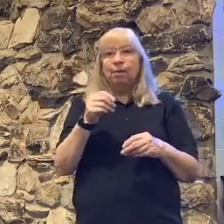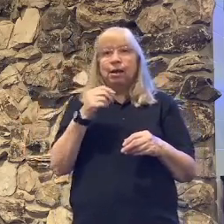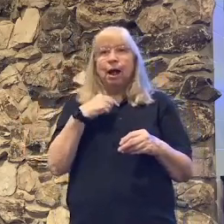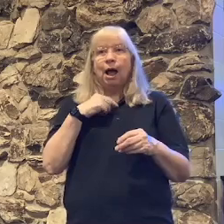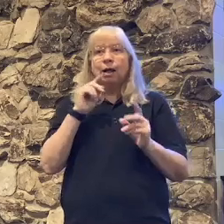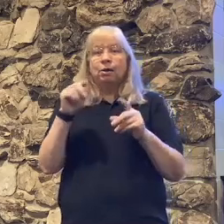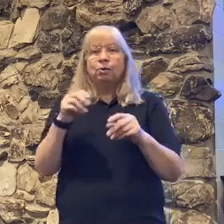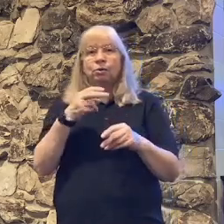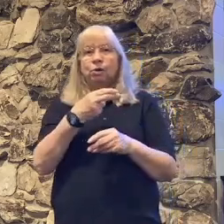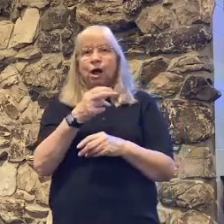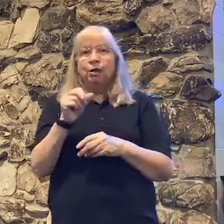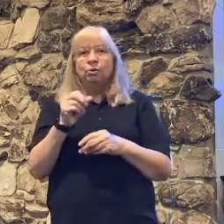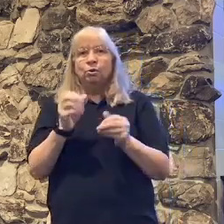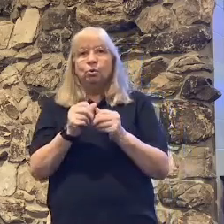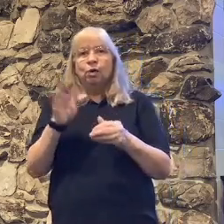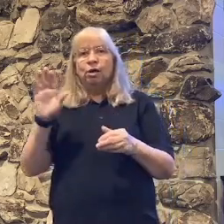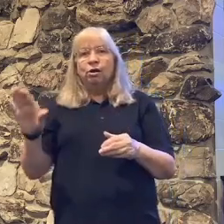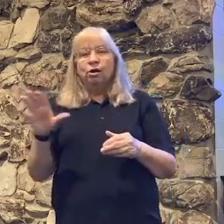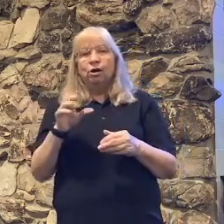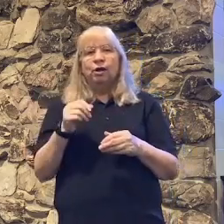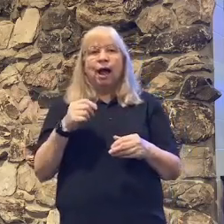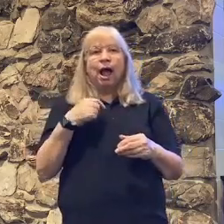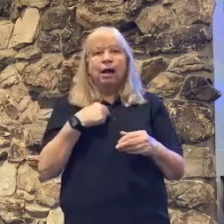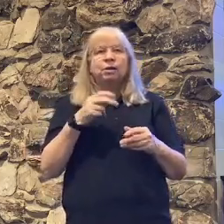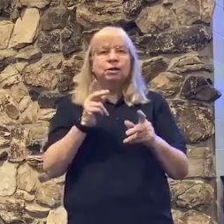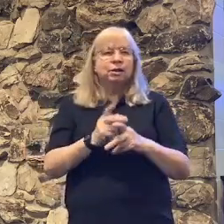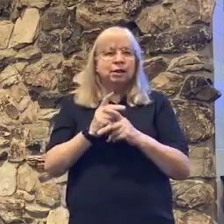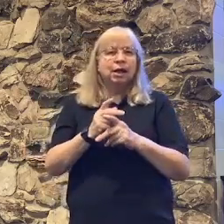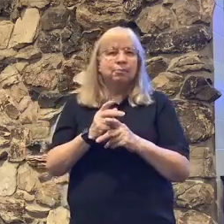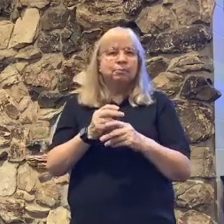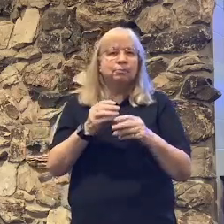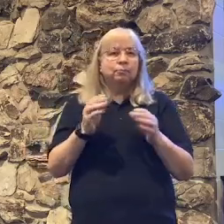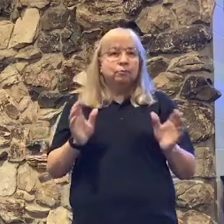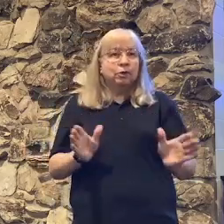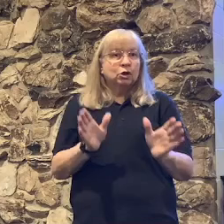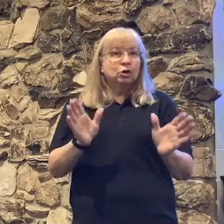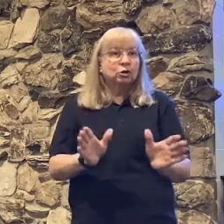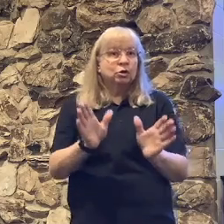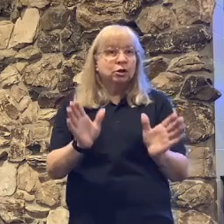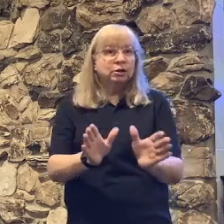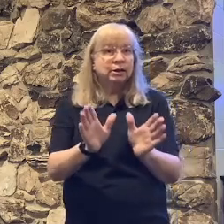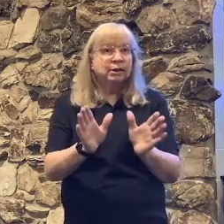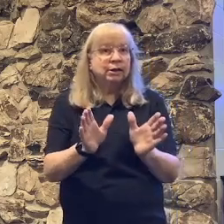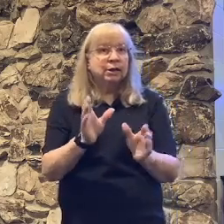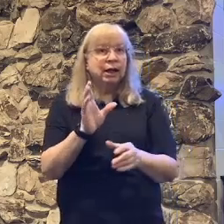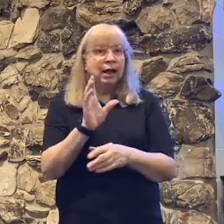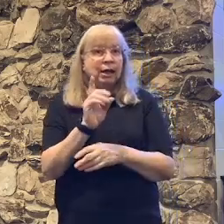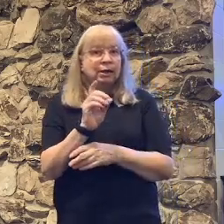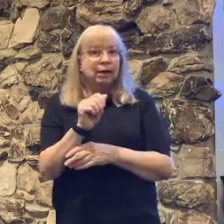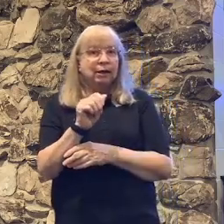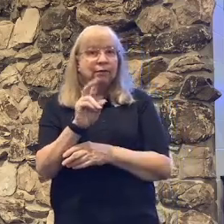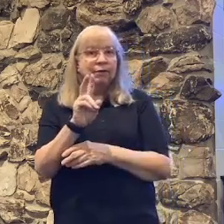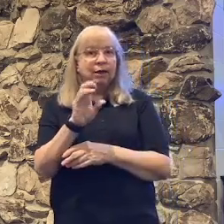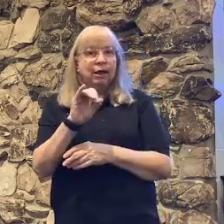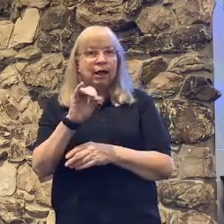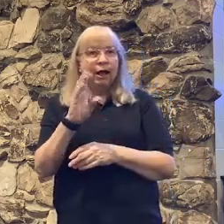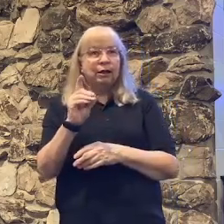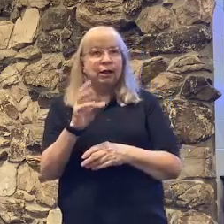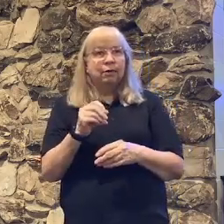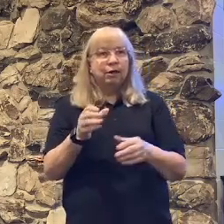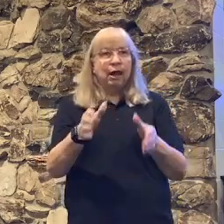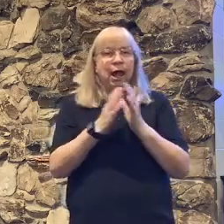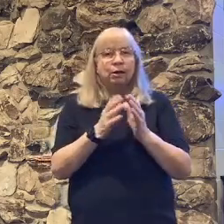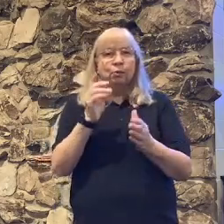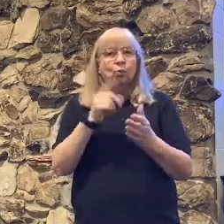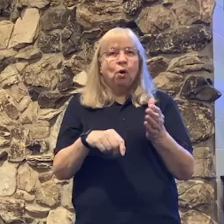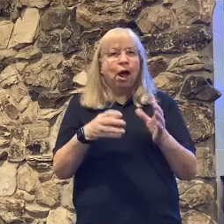I didn't talk with her, I just kept encouraging David. And I would ask him again. I would say, "What